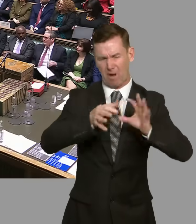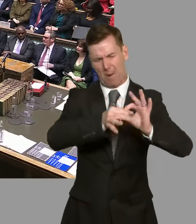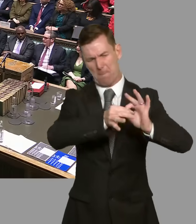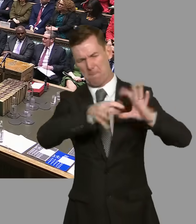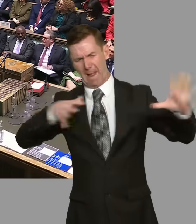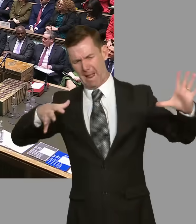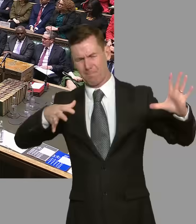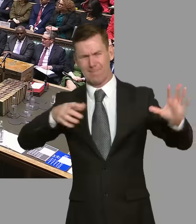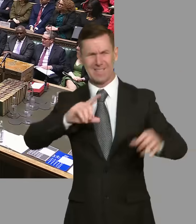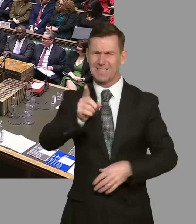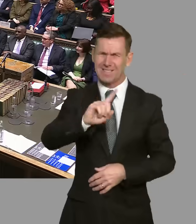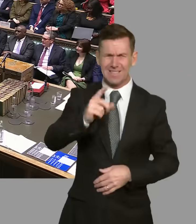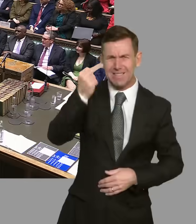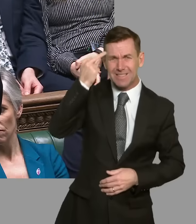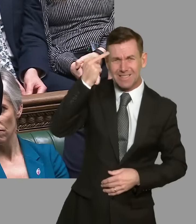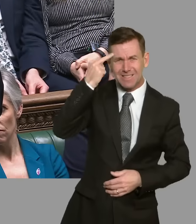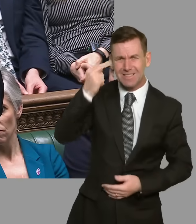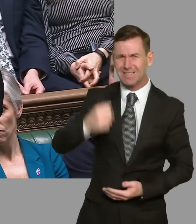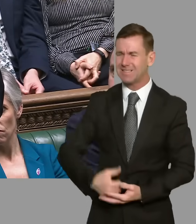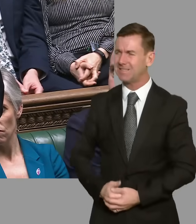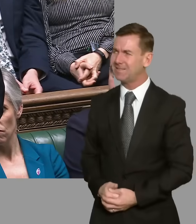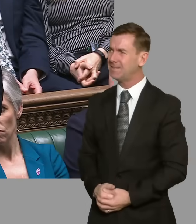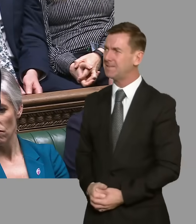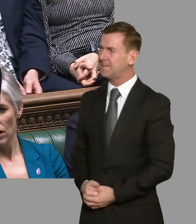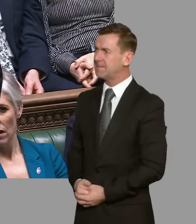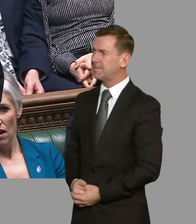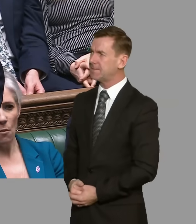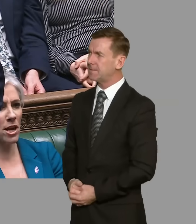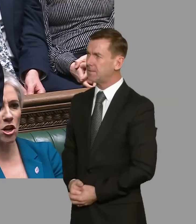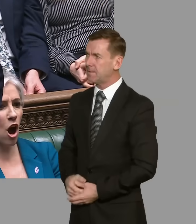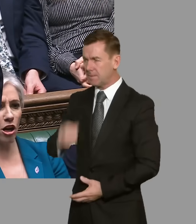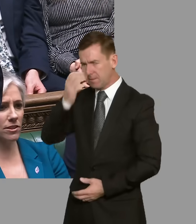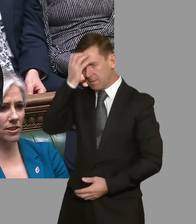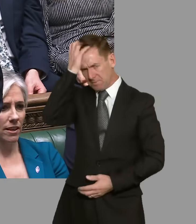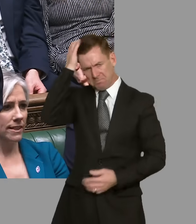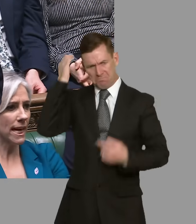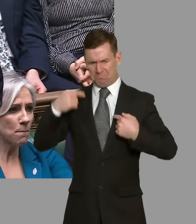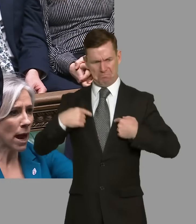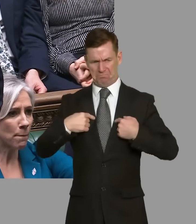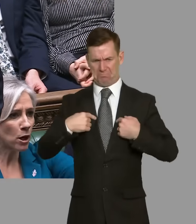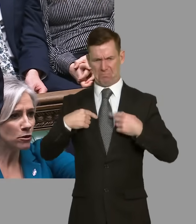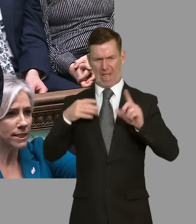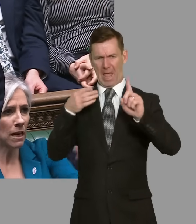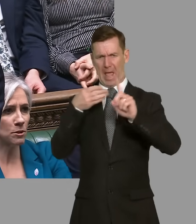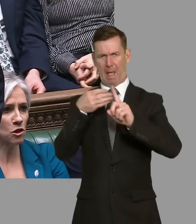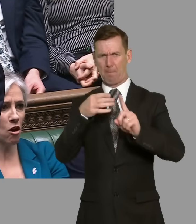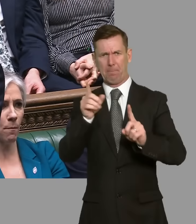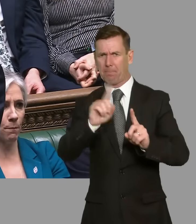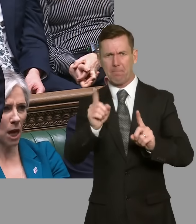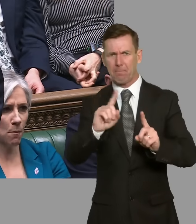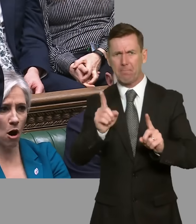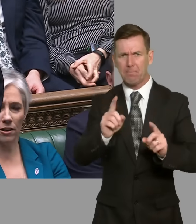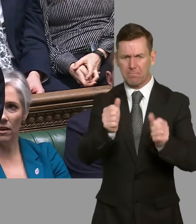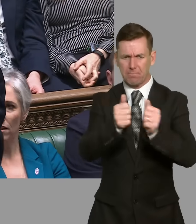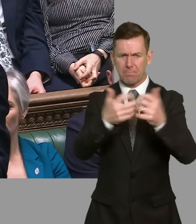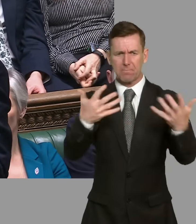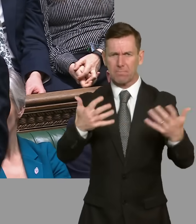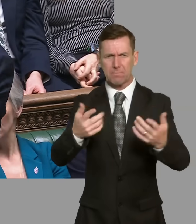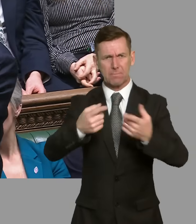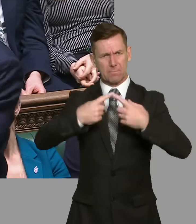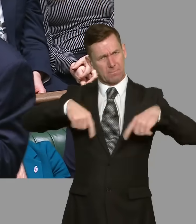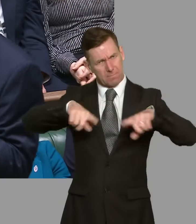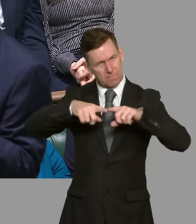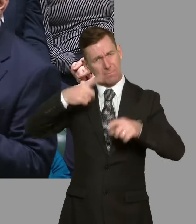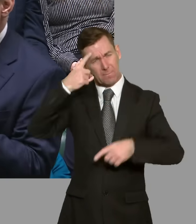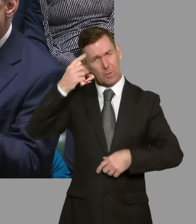Of course, we're not arguing that, Mr. Speaker. We're arguing he follows France and Canada, our close allies.